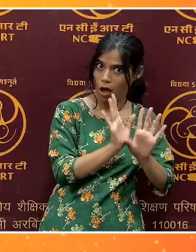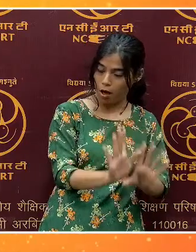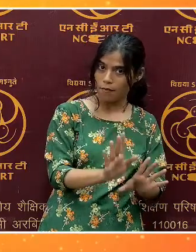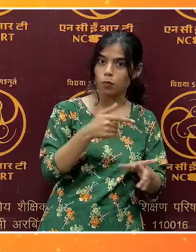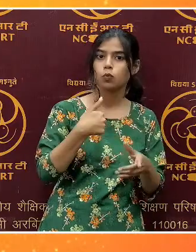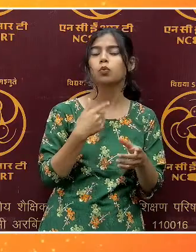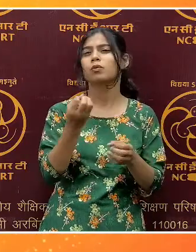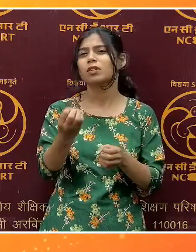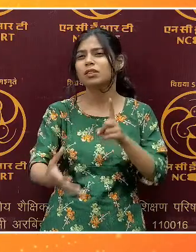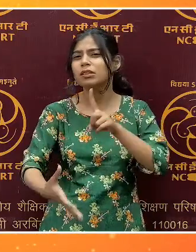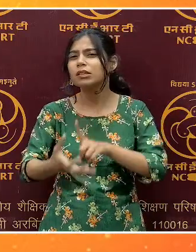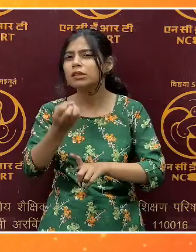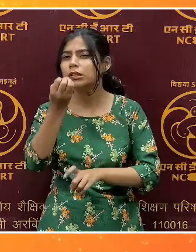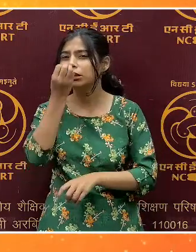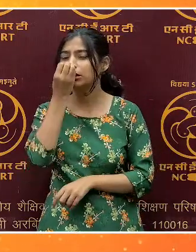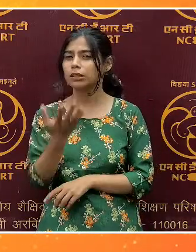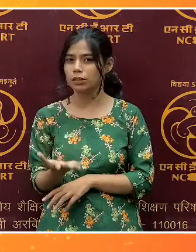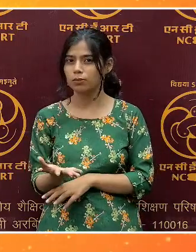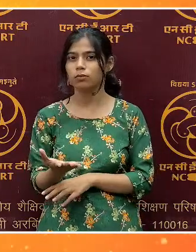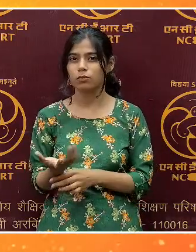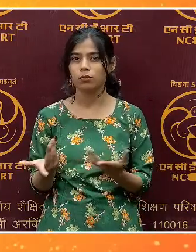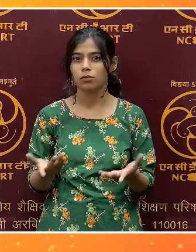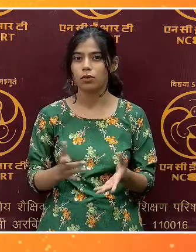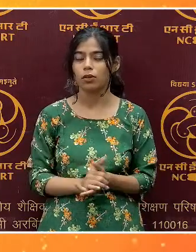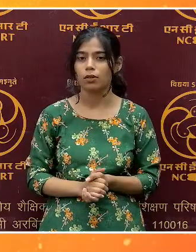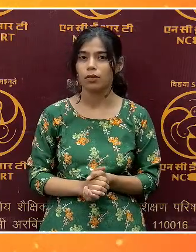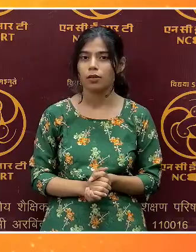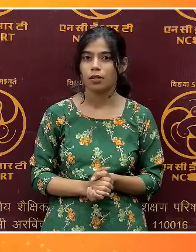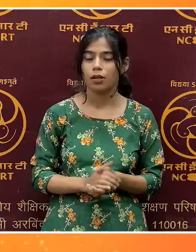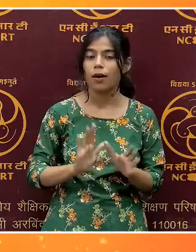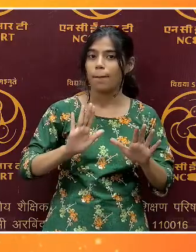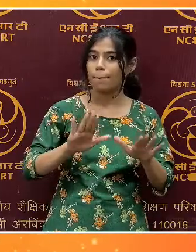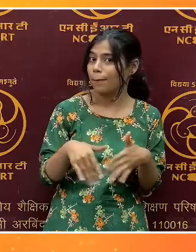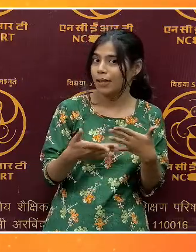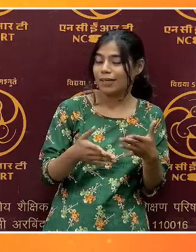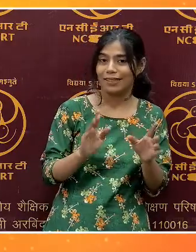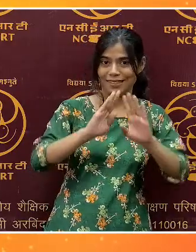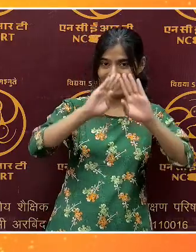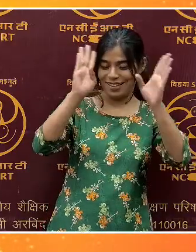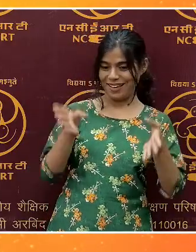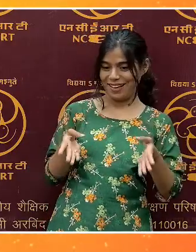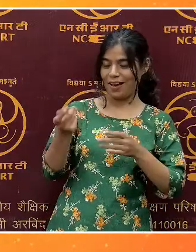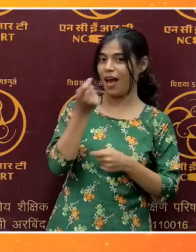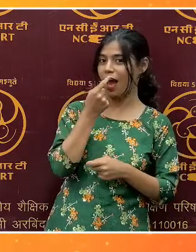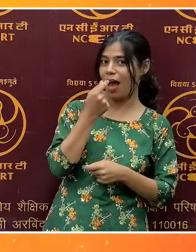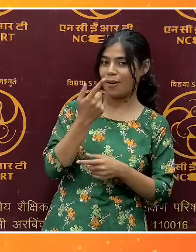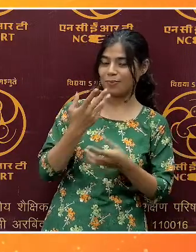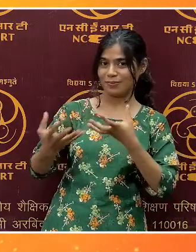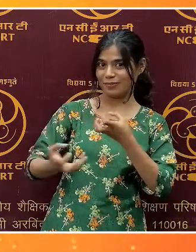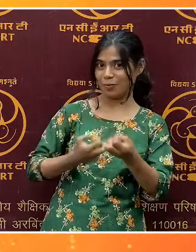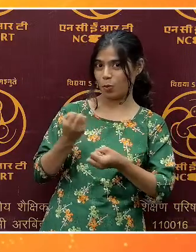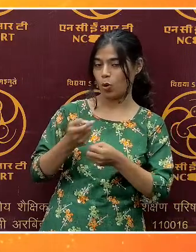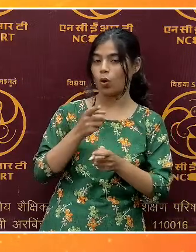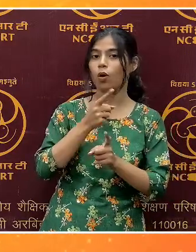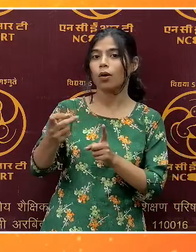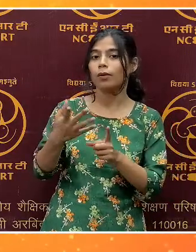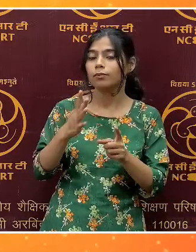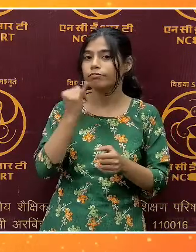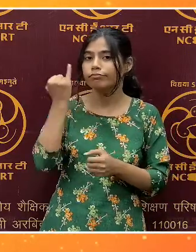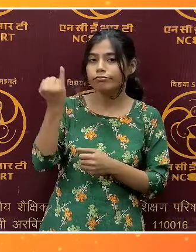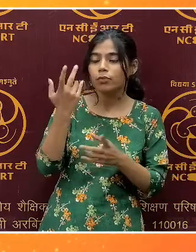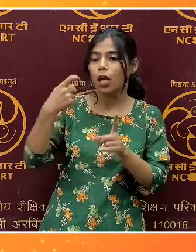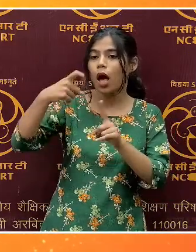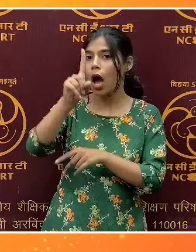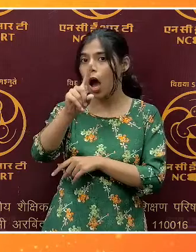The chemist shop can be located by a vector distance, say 100 meter east of the clinic. 100